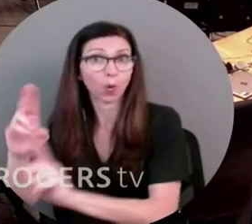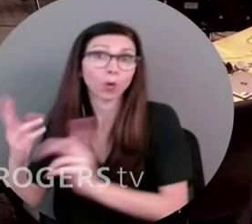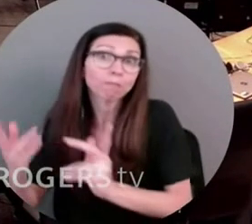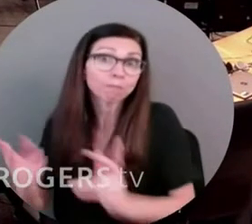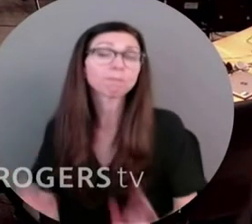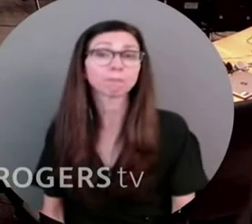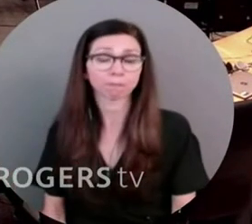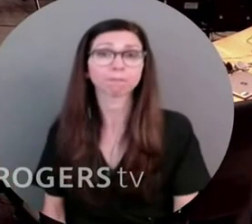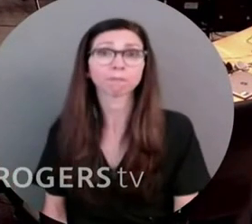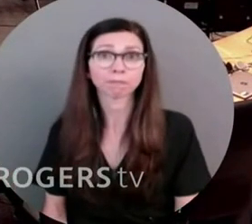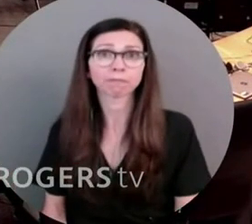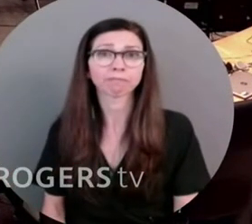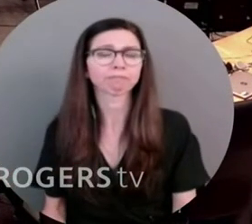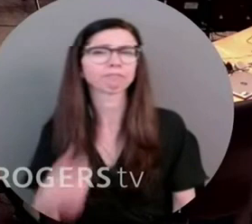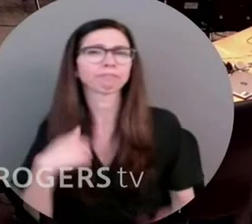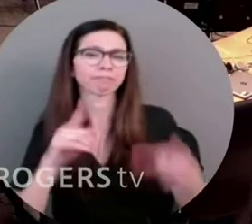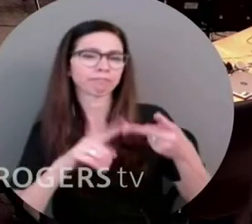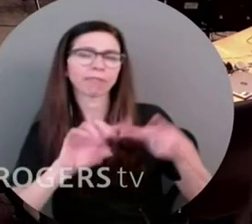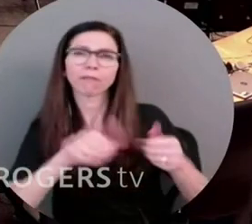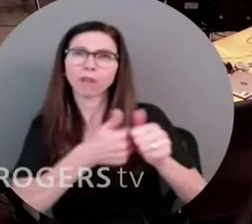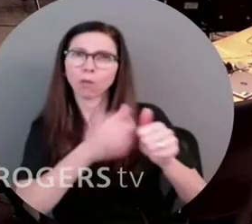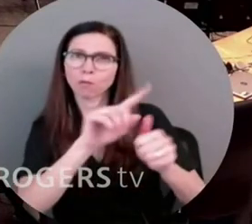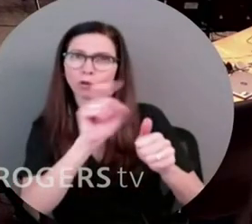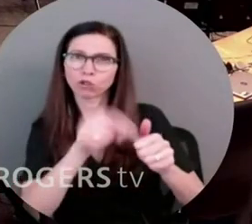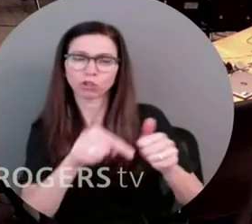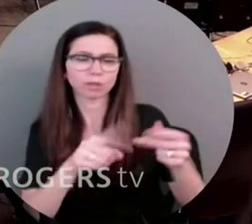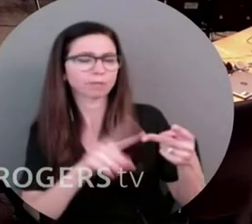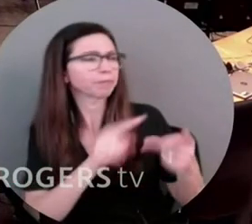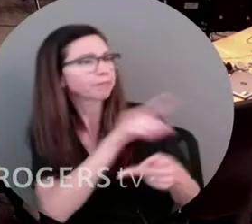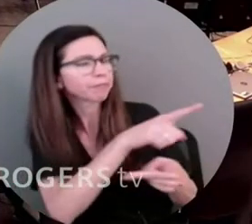My follow-up question is for Dr. Etches.